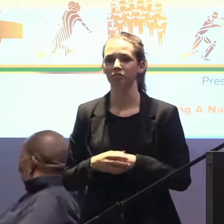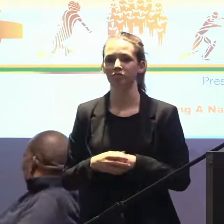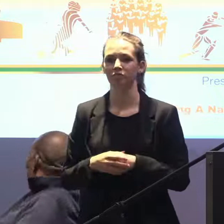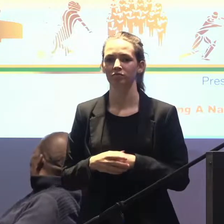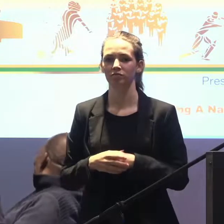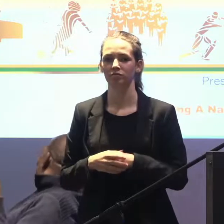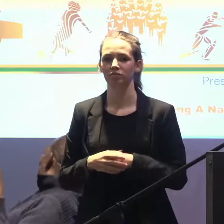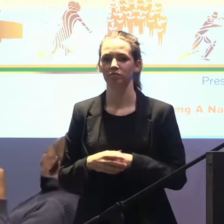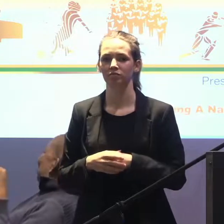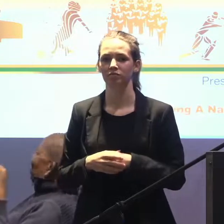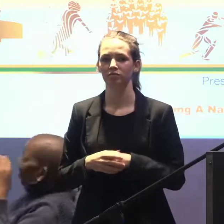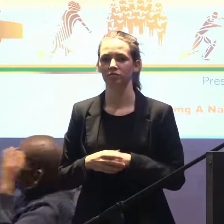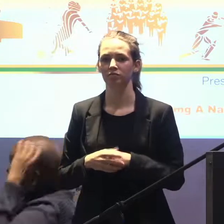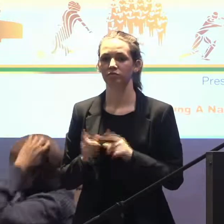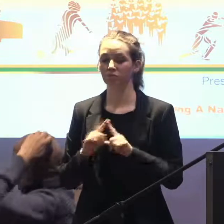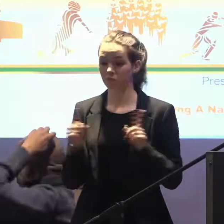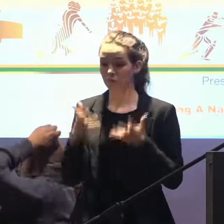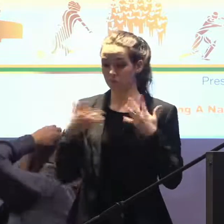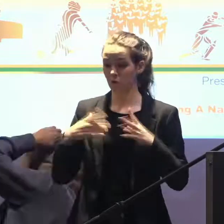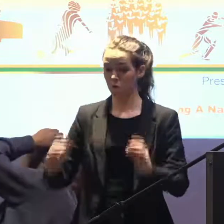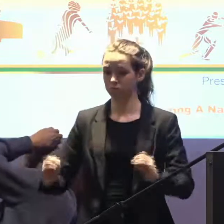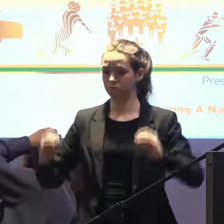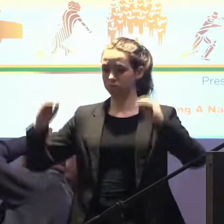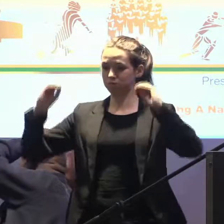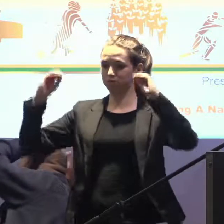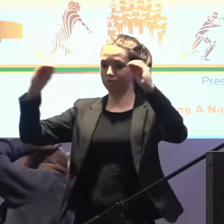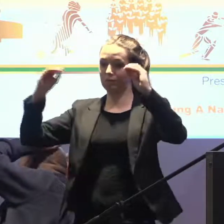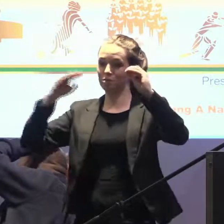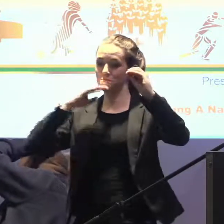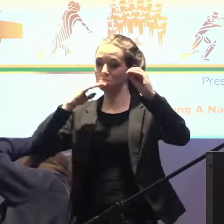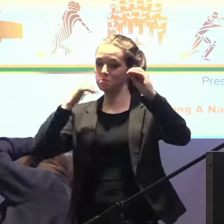Although the promotion will not come with an increase